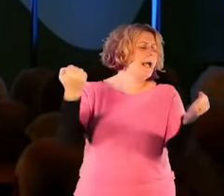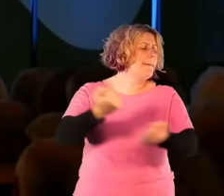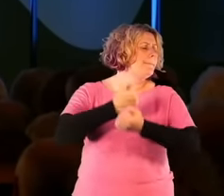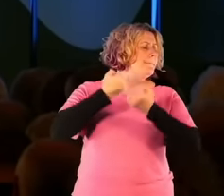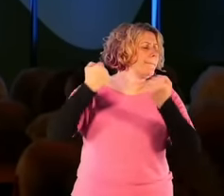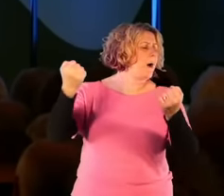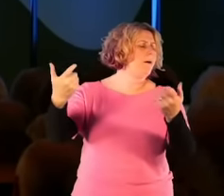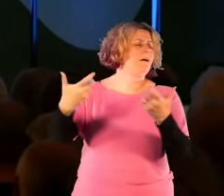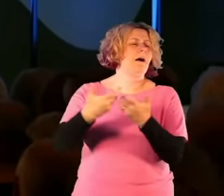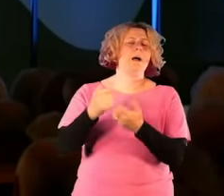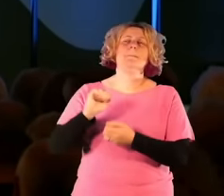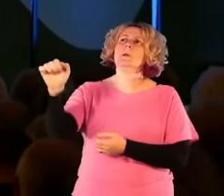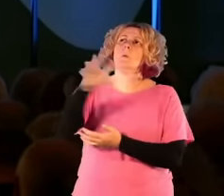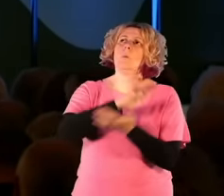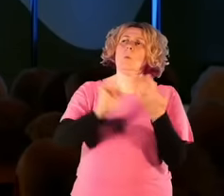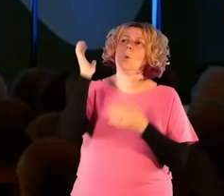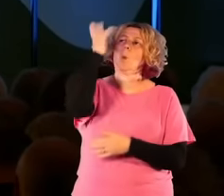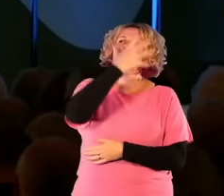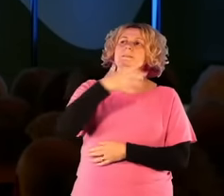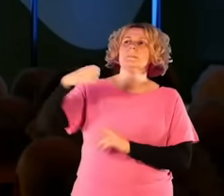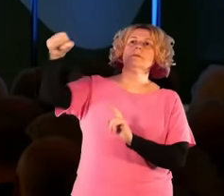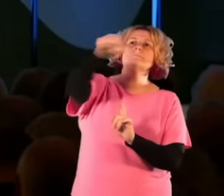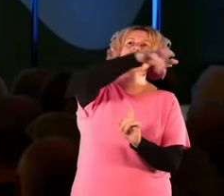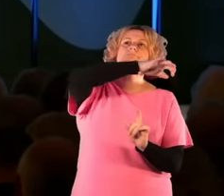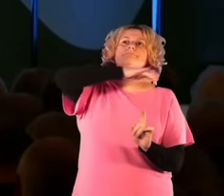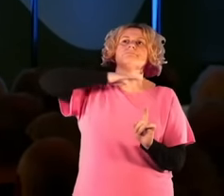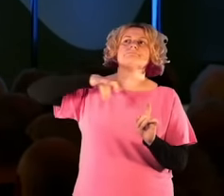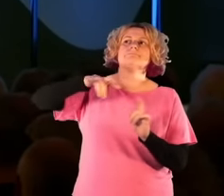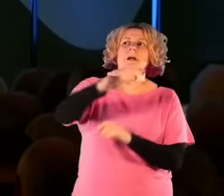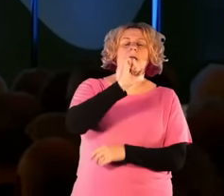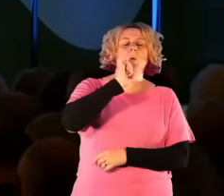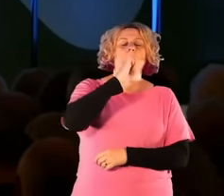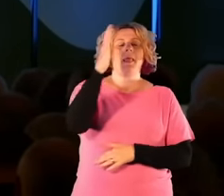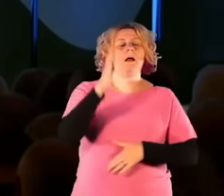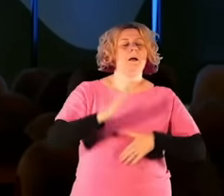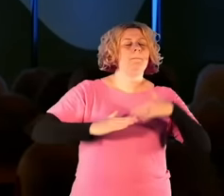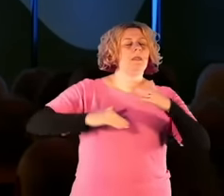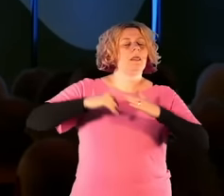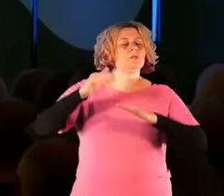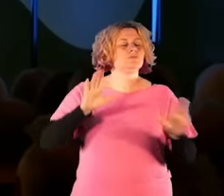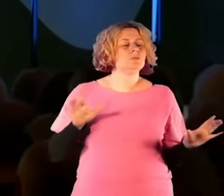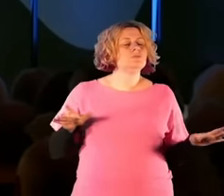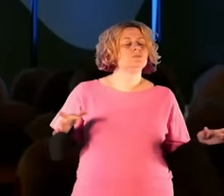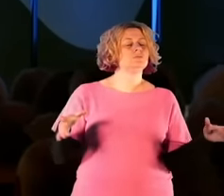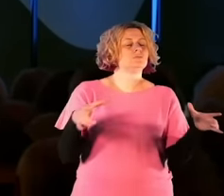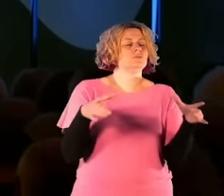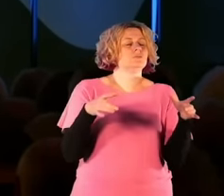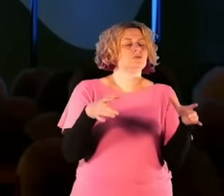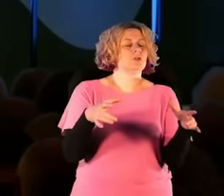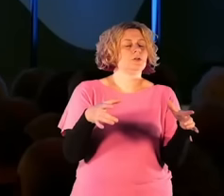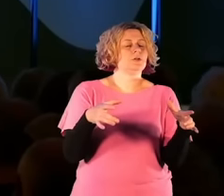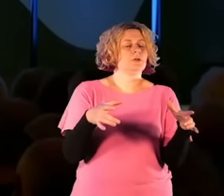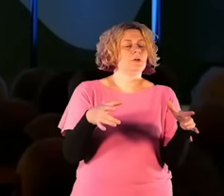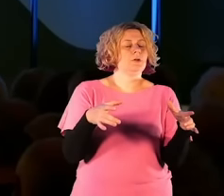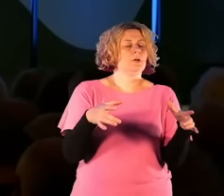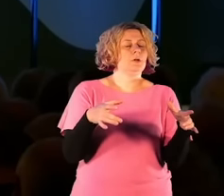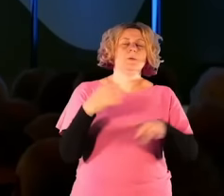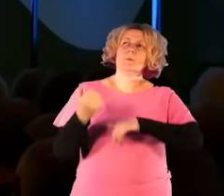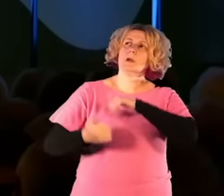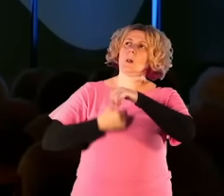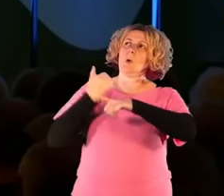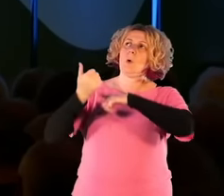spirit, that you would be building your church and that you'd be bringing great glory to your